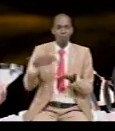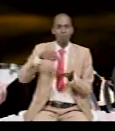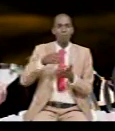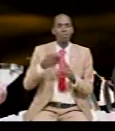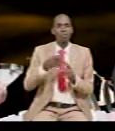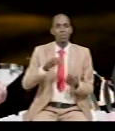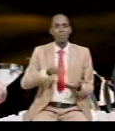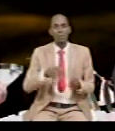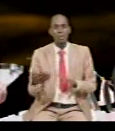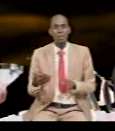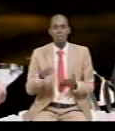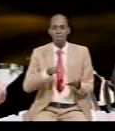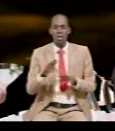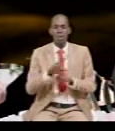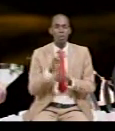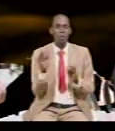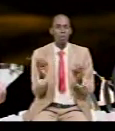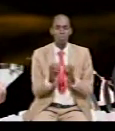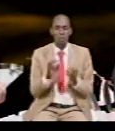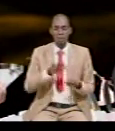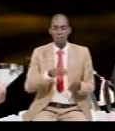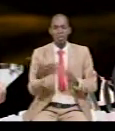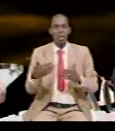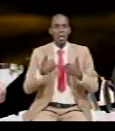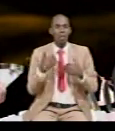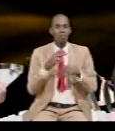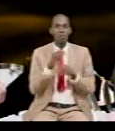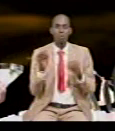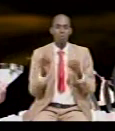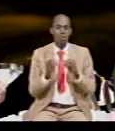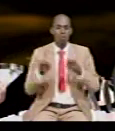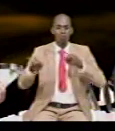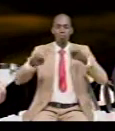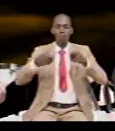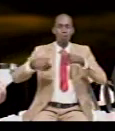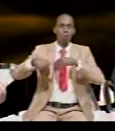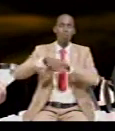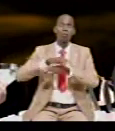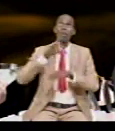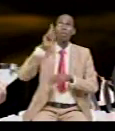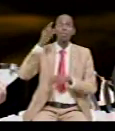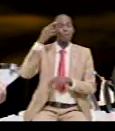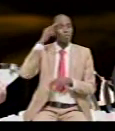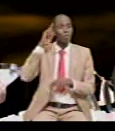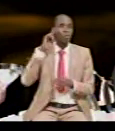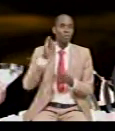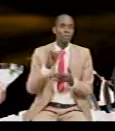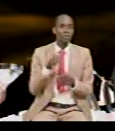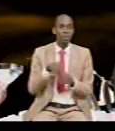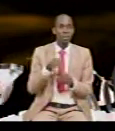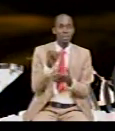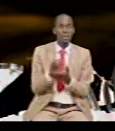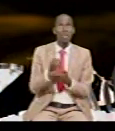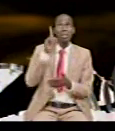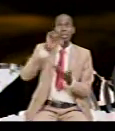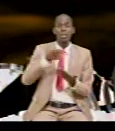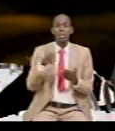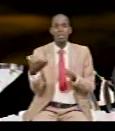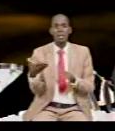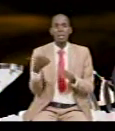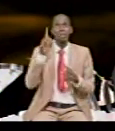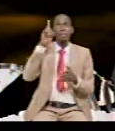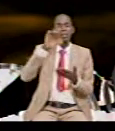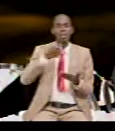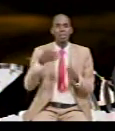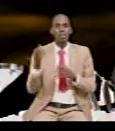more, death has no more dominion over him. For in that he died unto